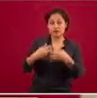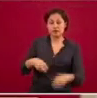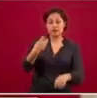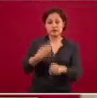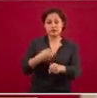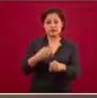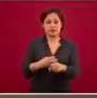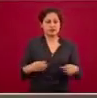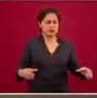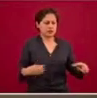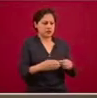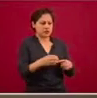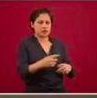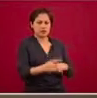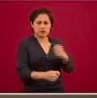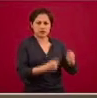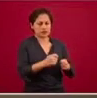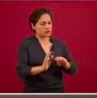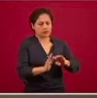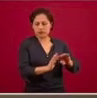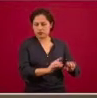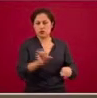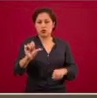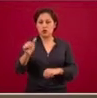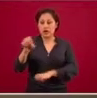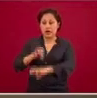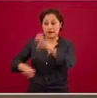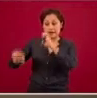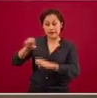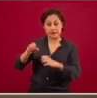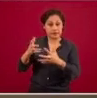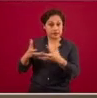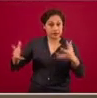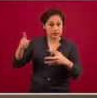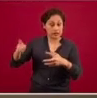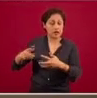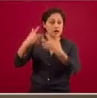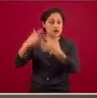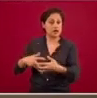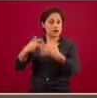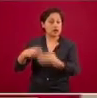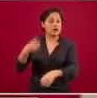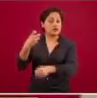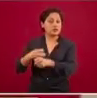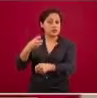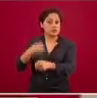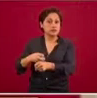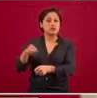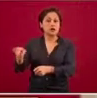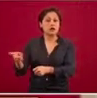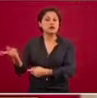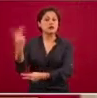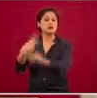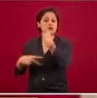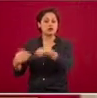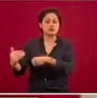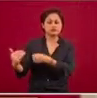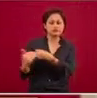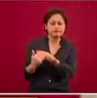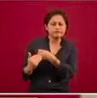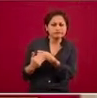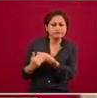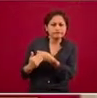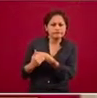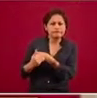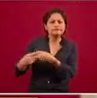the guidelines that required for the big beer industries to stop. It wasn't the little producers, it wasn't the little